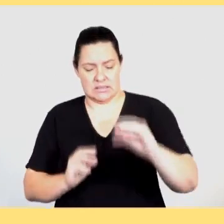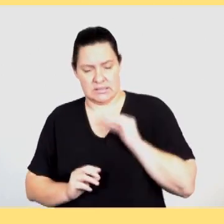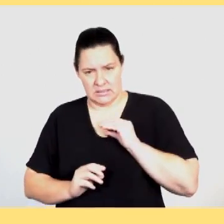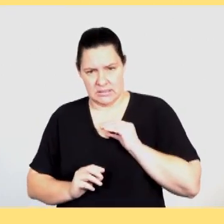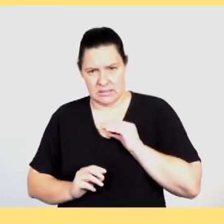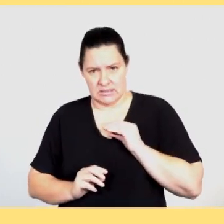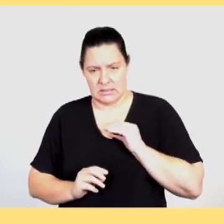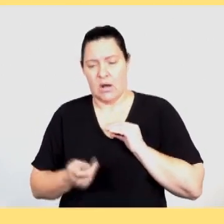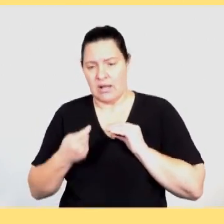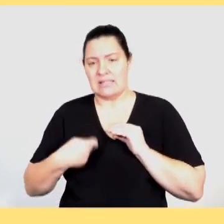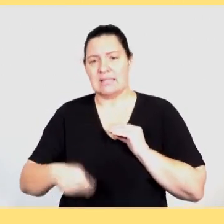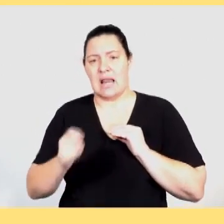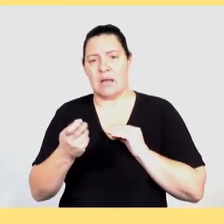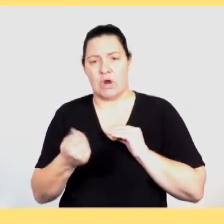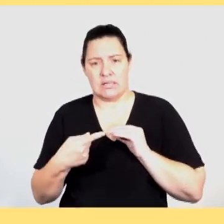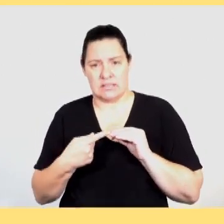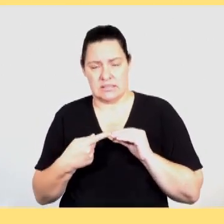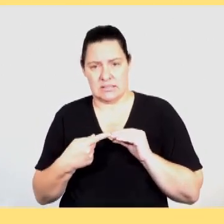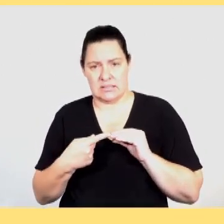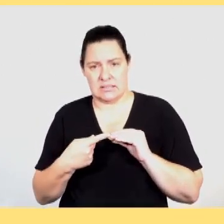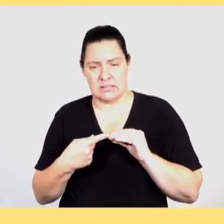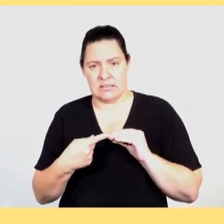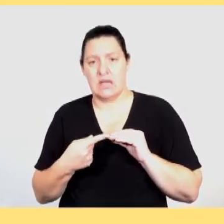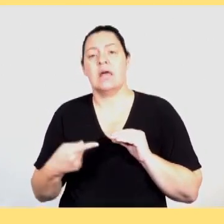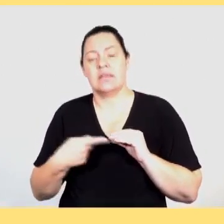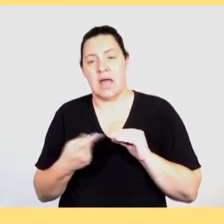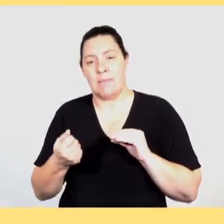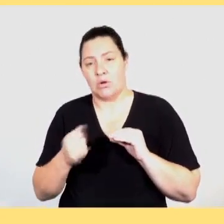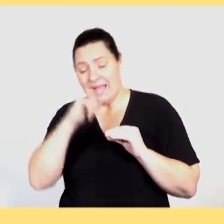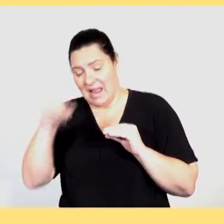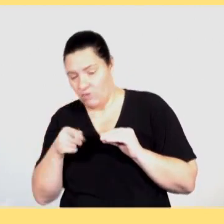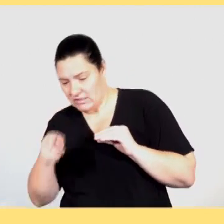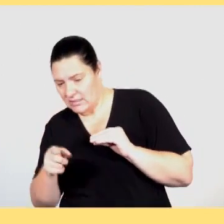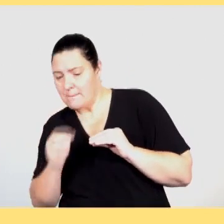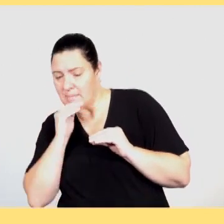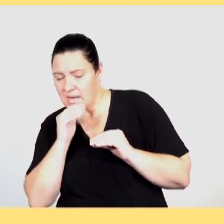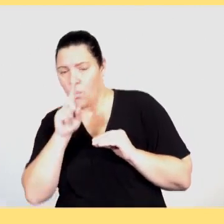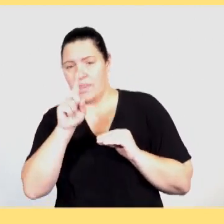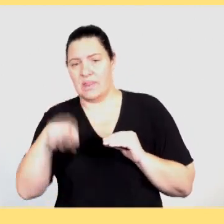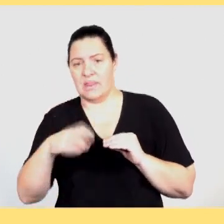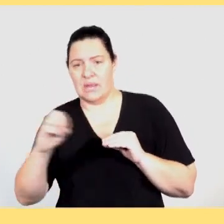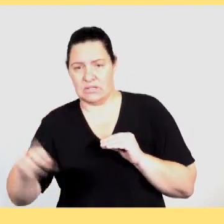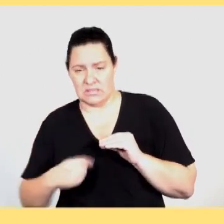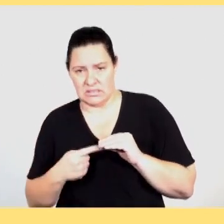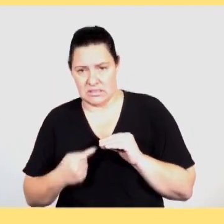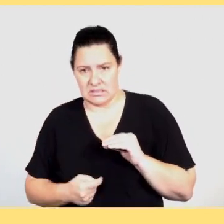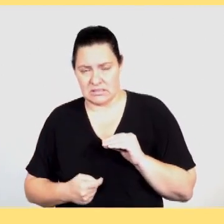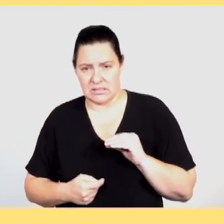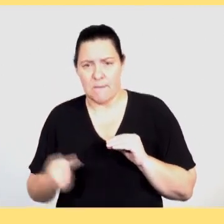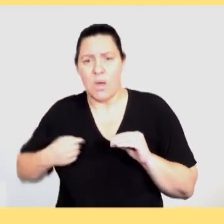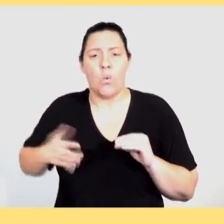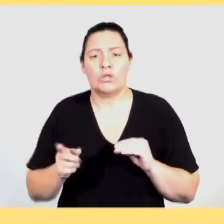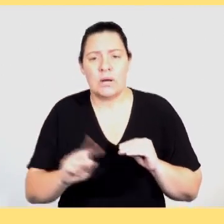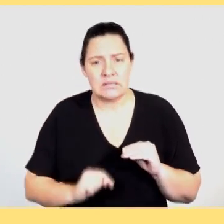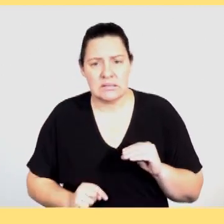as the selling price. As we're told, the amount on the invoice is 1,000. So what